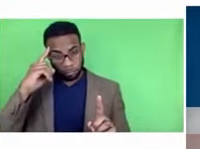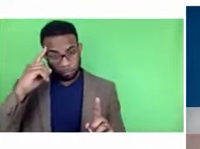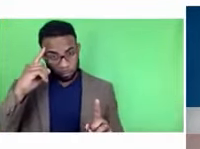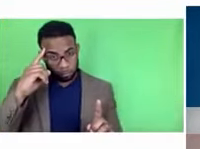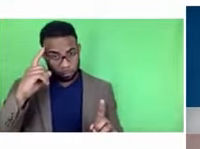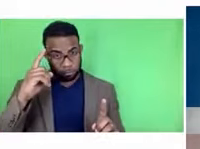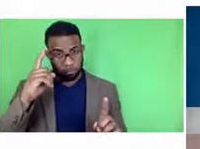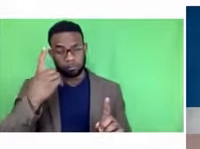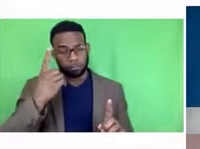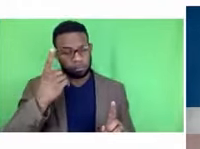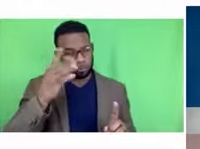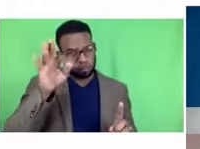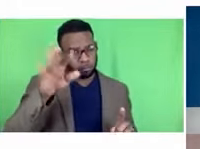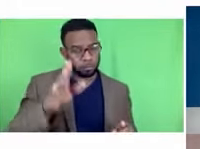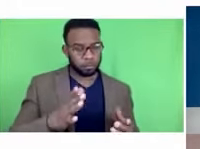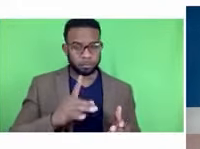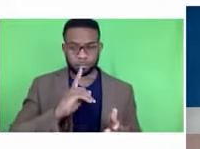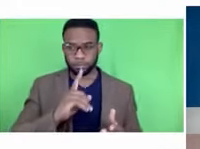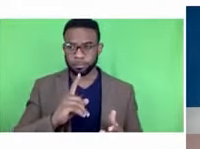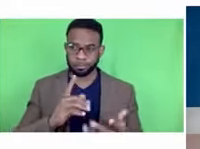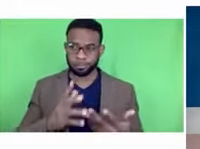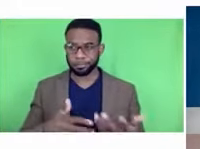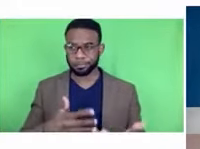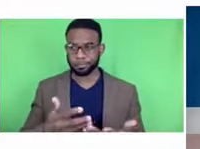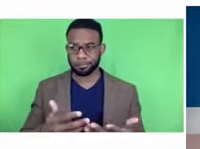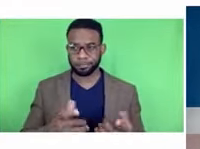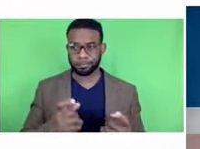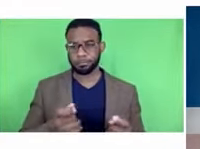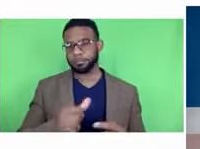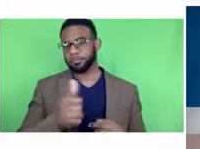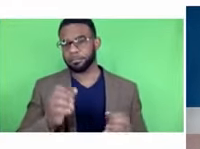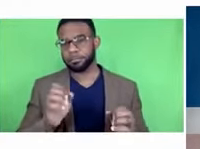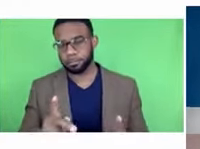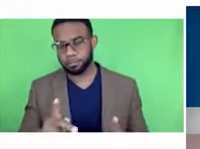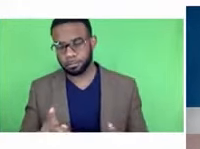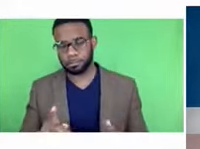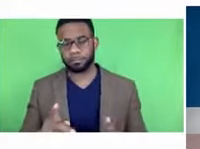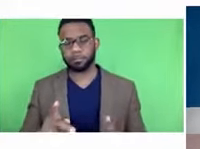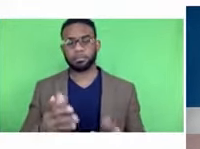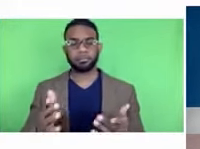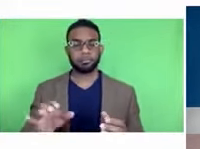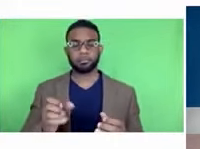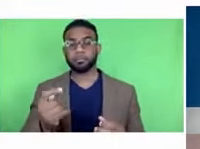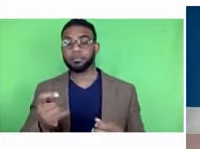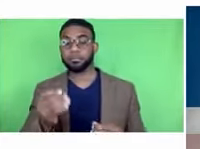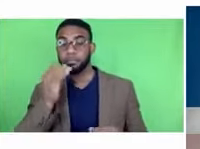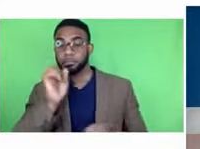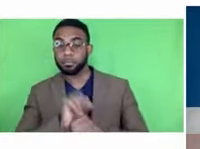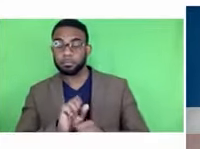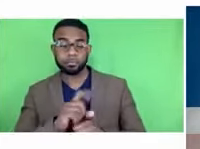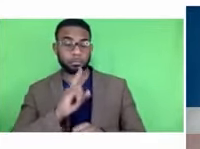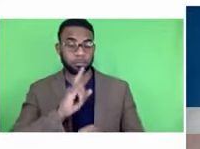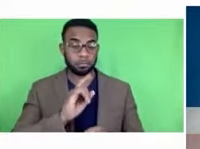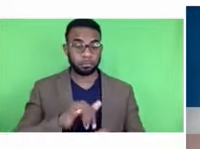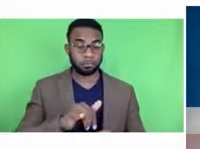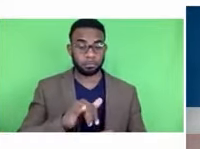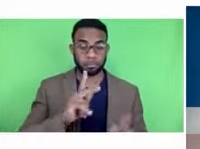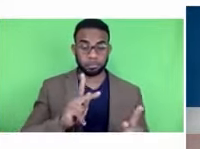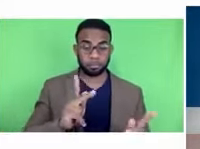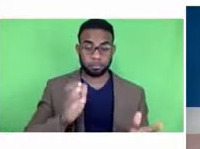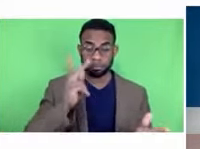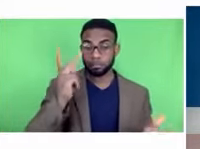I think the one piece would probably be, give it another chance, maybe do a little bit of homework to make sure that the folks you're going to